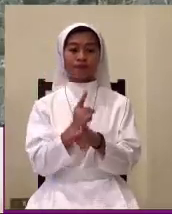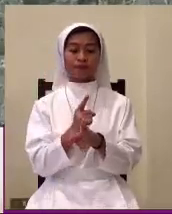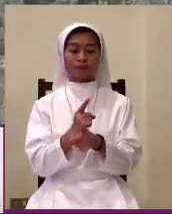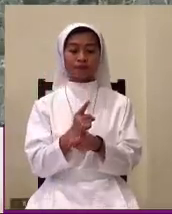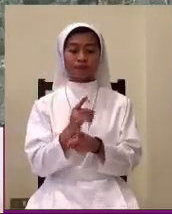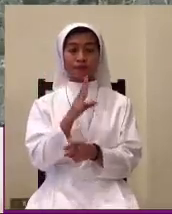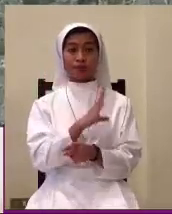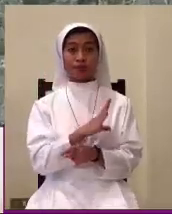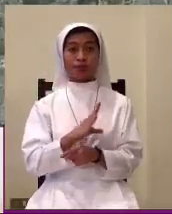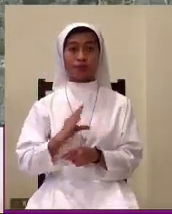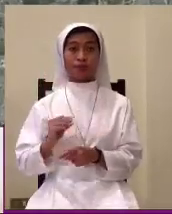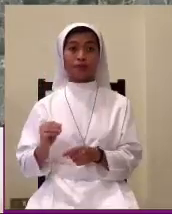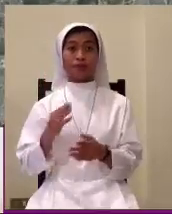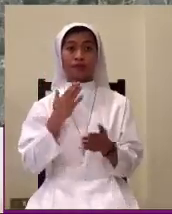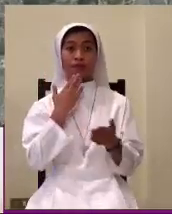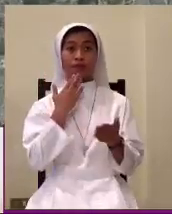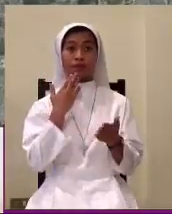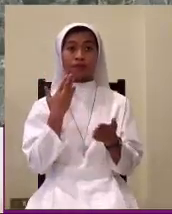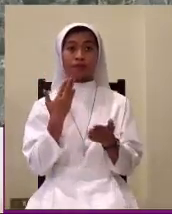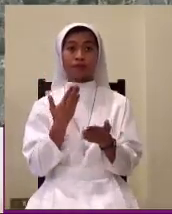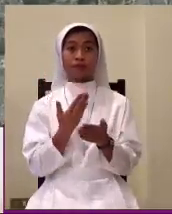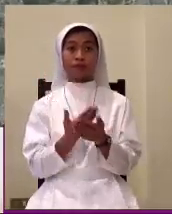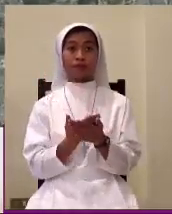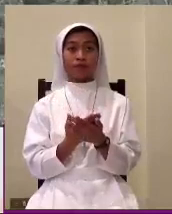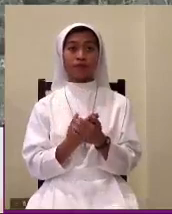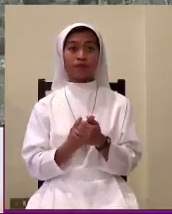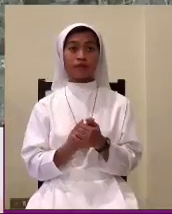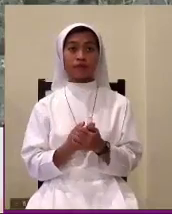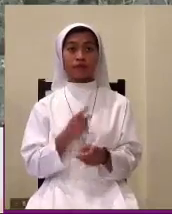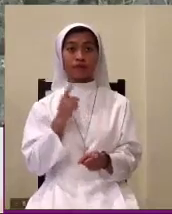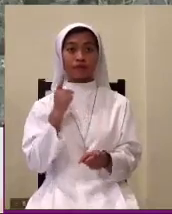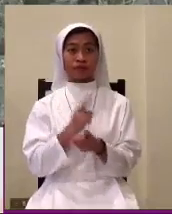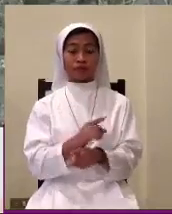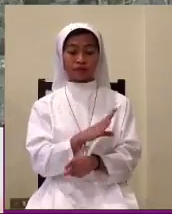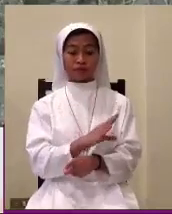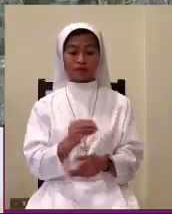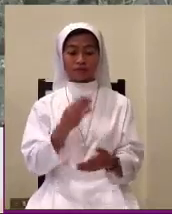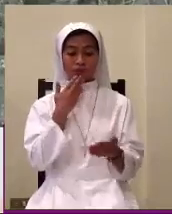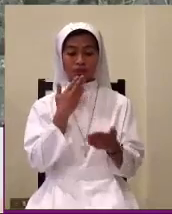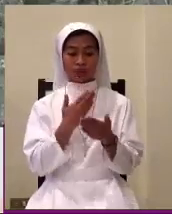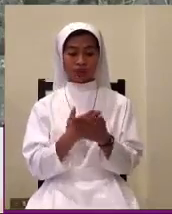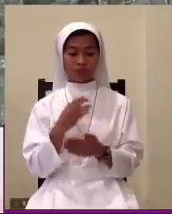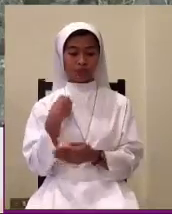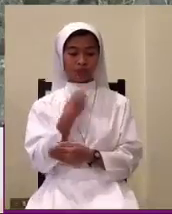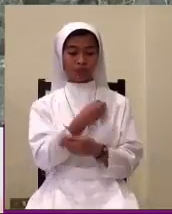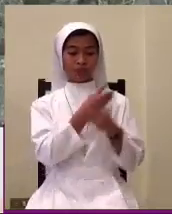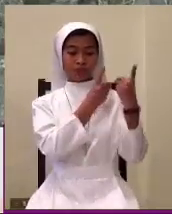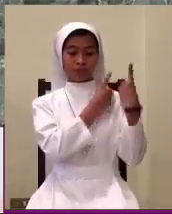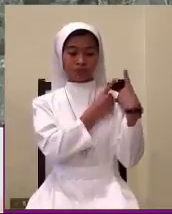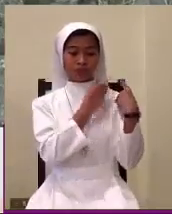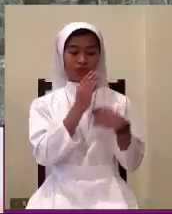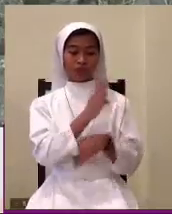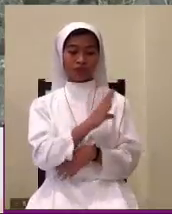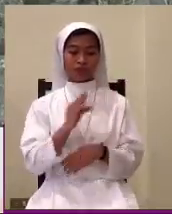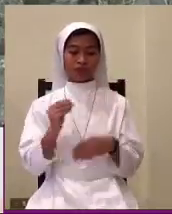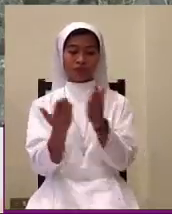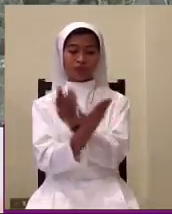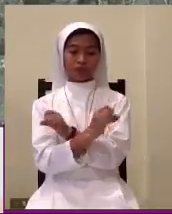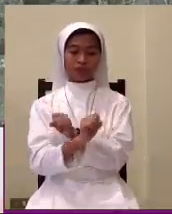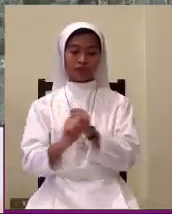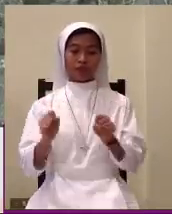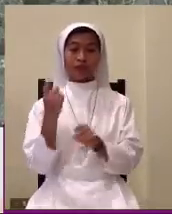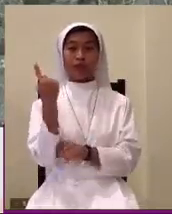It is right and just. It is truly right and just, our duty and our salvation, always